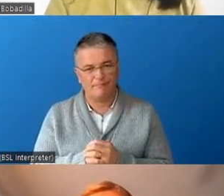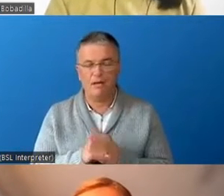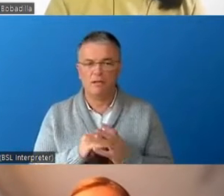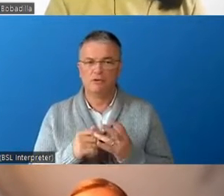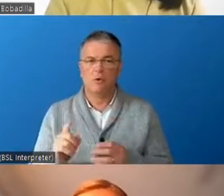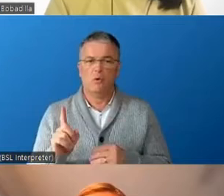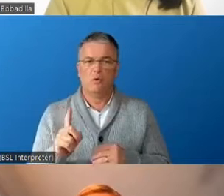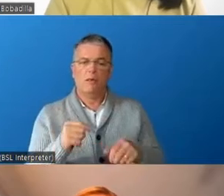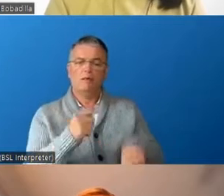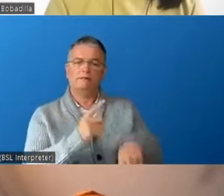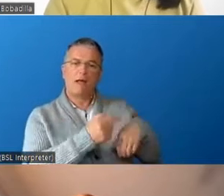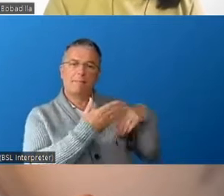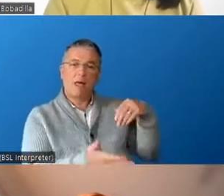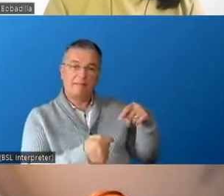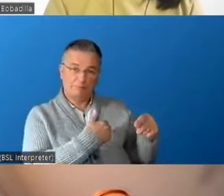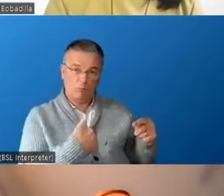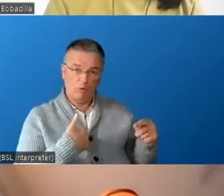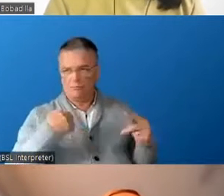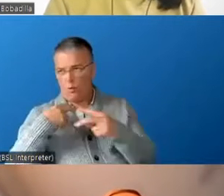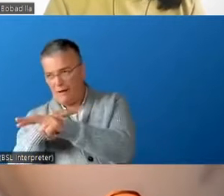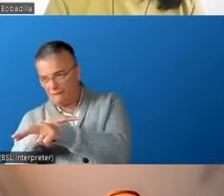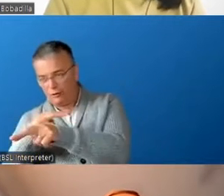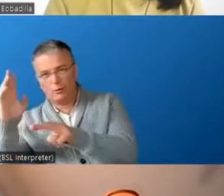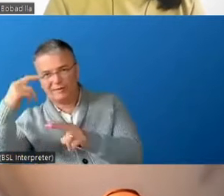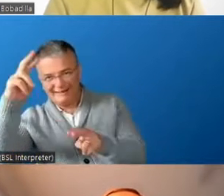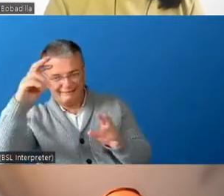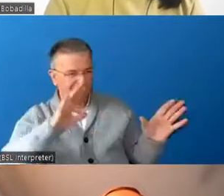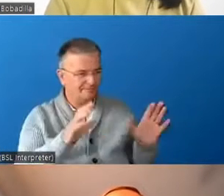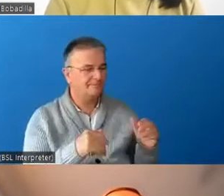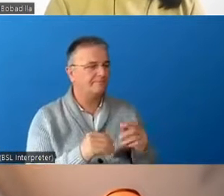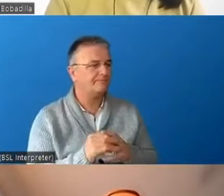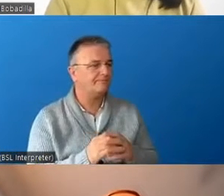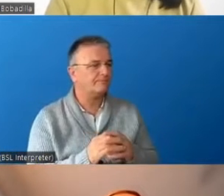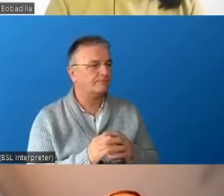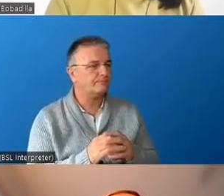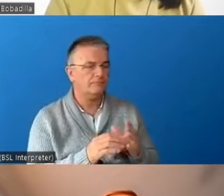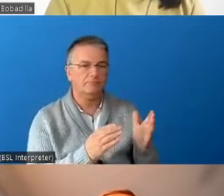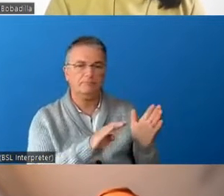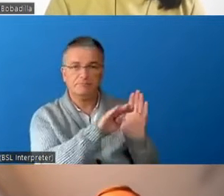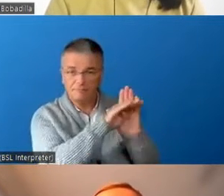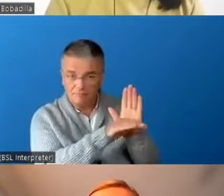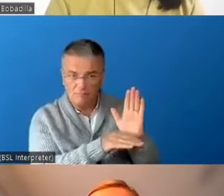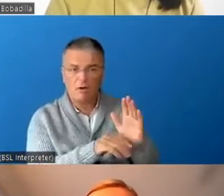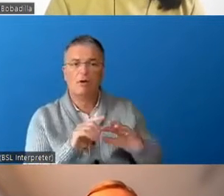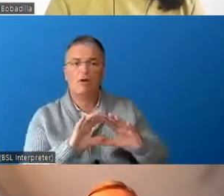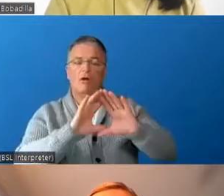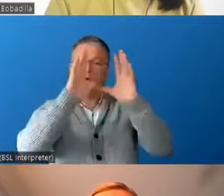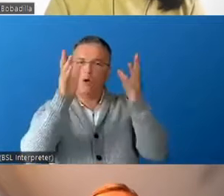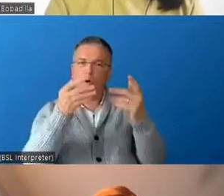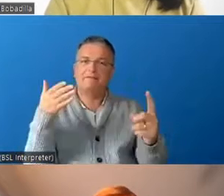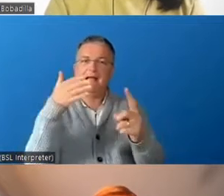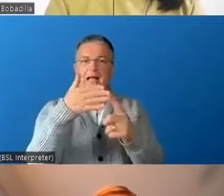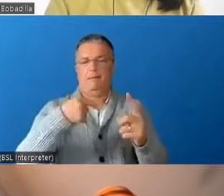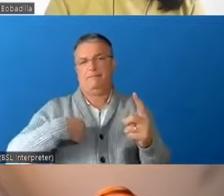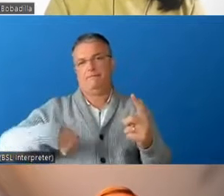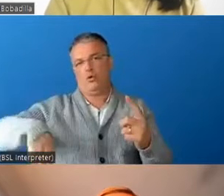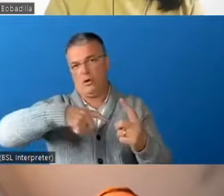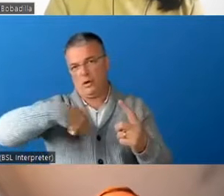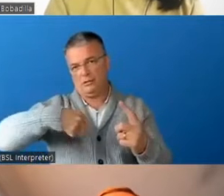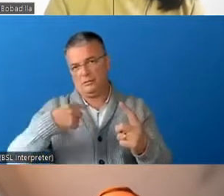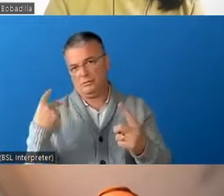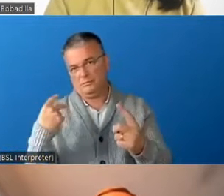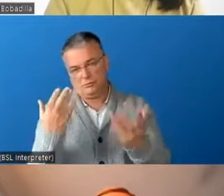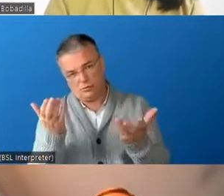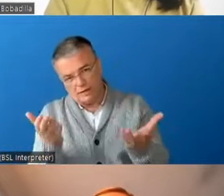the timeline this morning or this afternoon, wherever you find yourself in the world? The overarching goal for us for today is